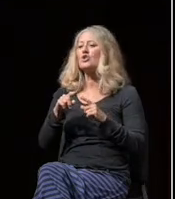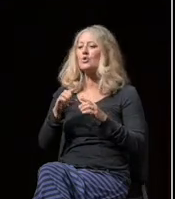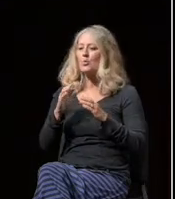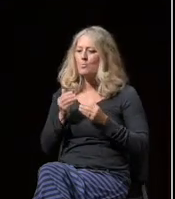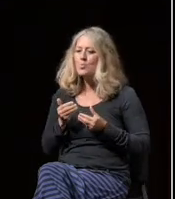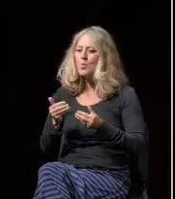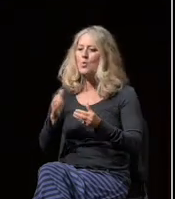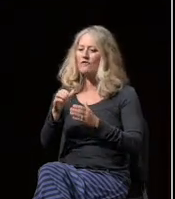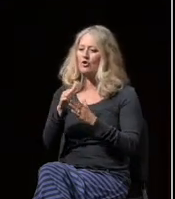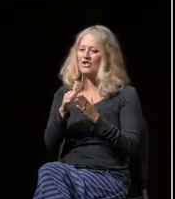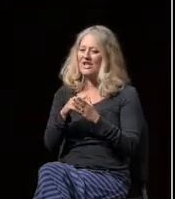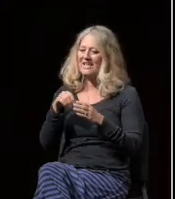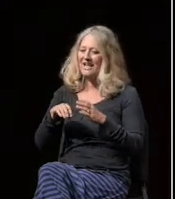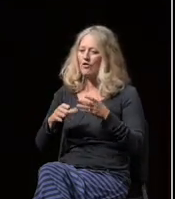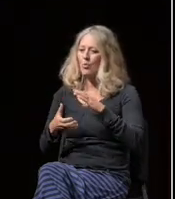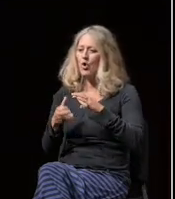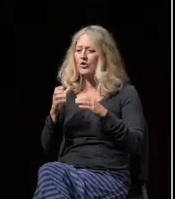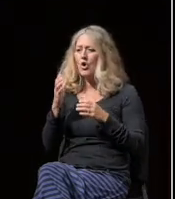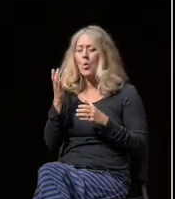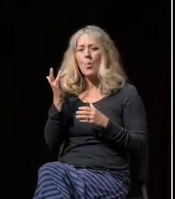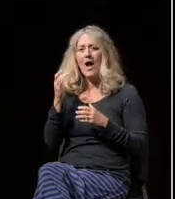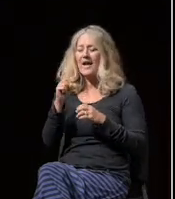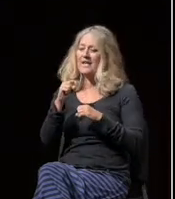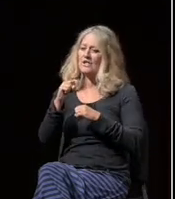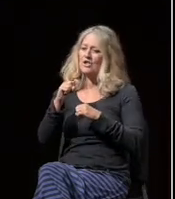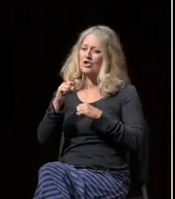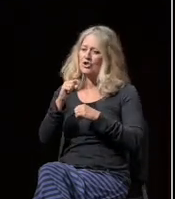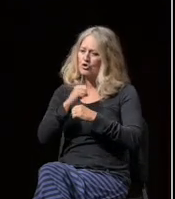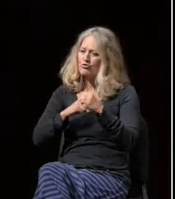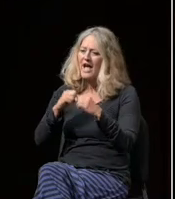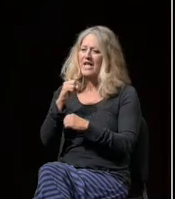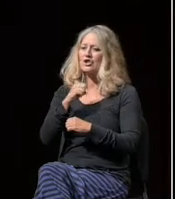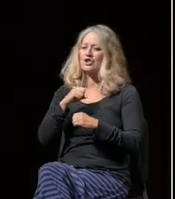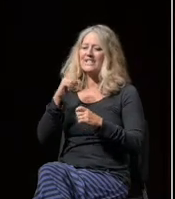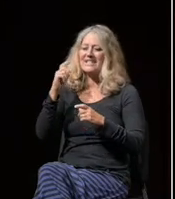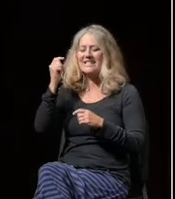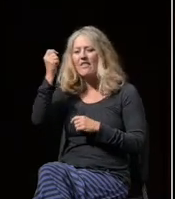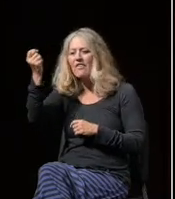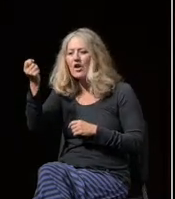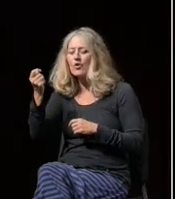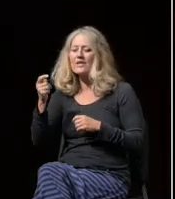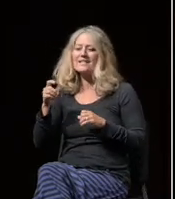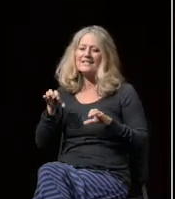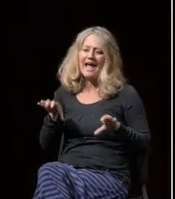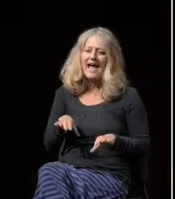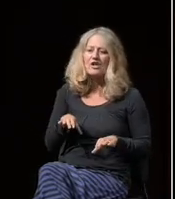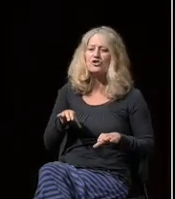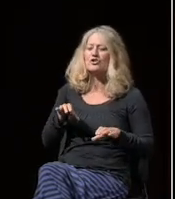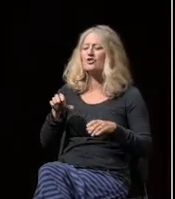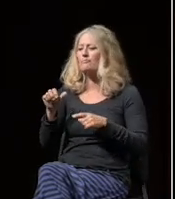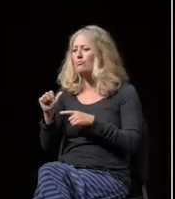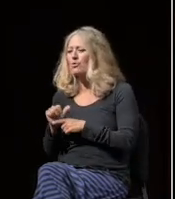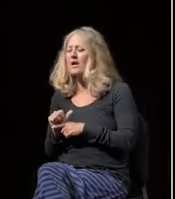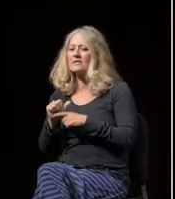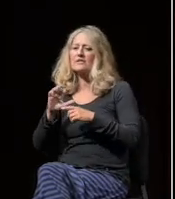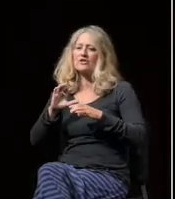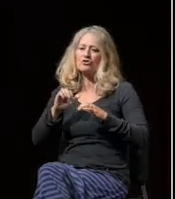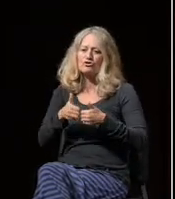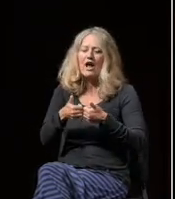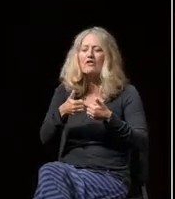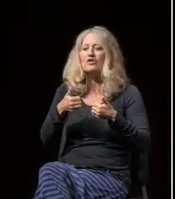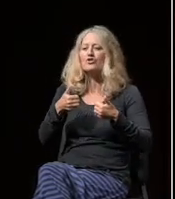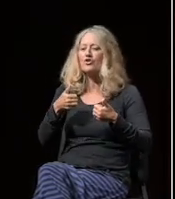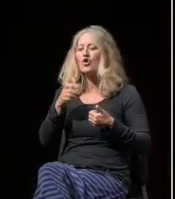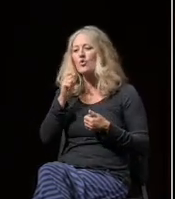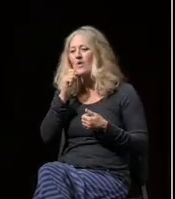world, because those strategies and theories and actions and practices that challenge and counter racism, that's